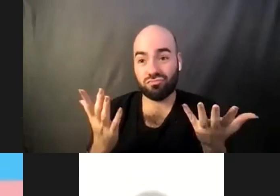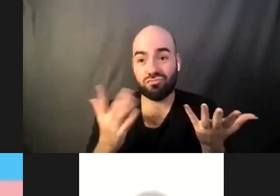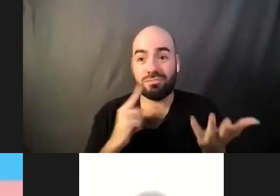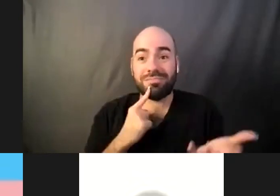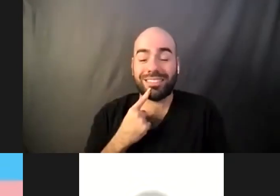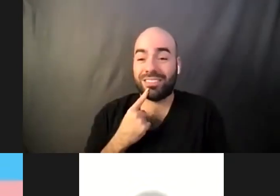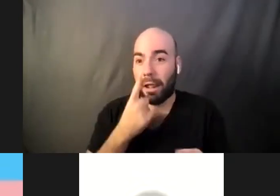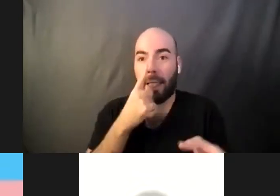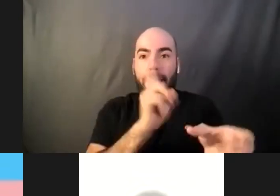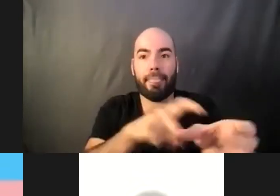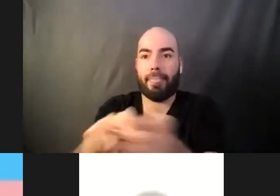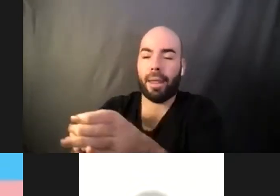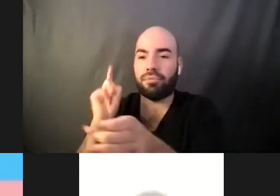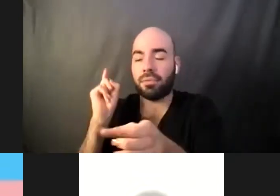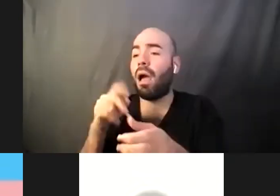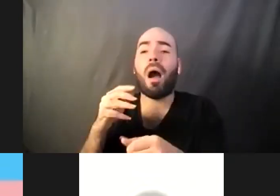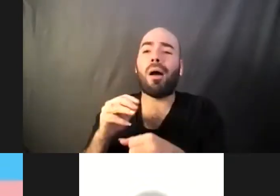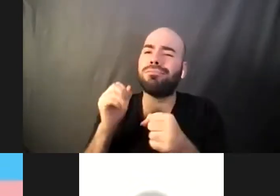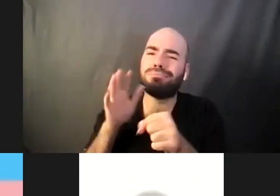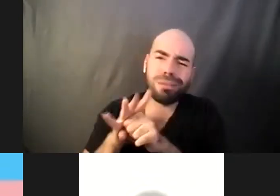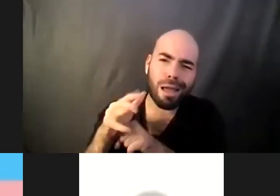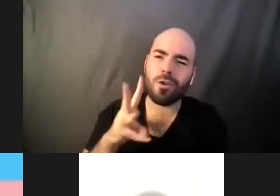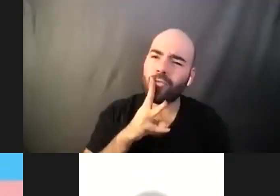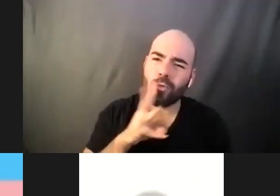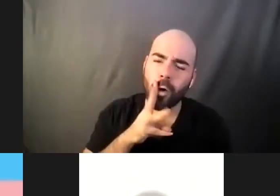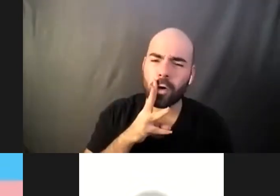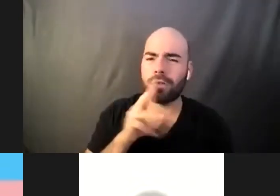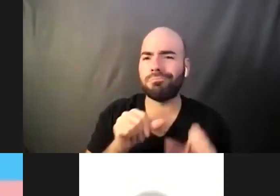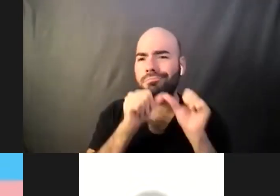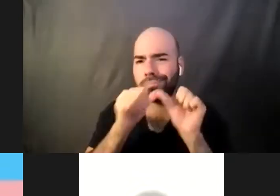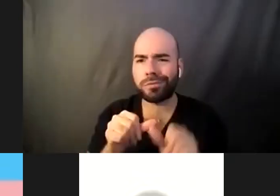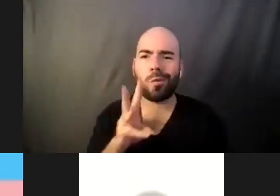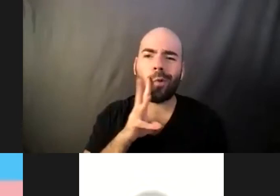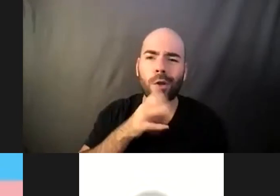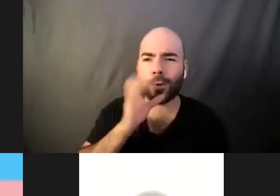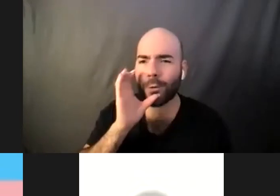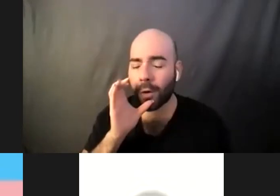and I feel like you know, I drink plenty of water and stay hydrated. Yeah, get your rest, go to sleep. But seriously,